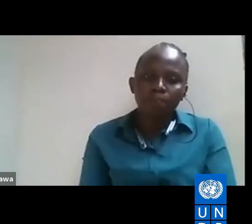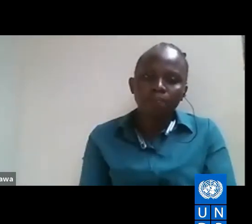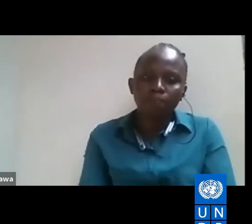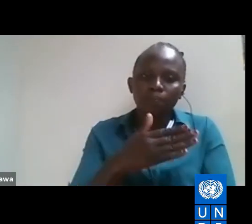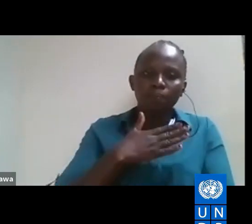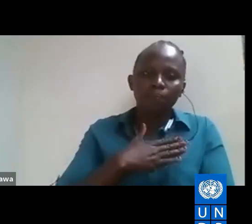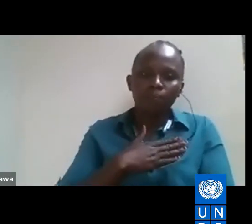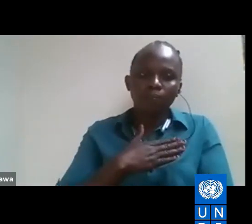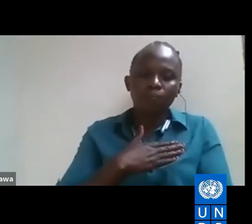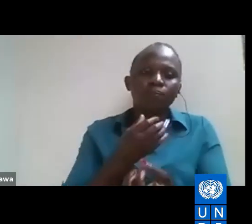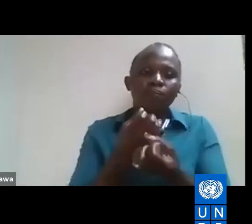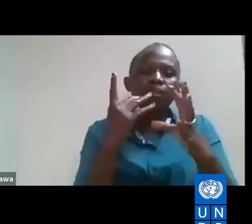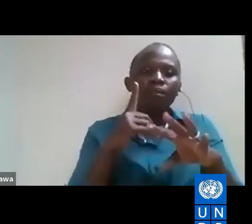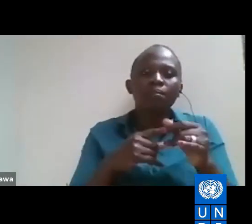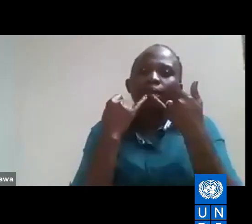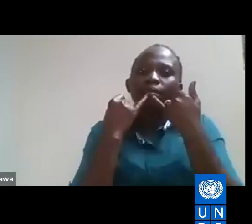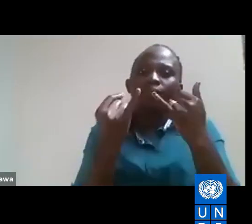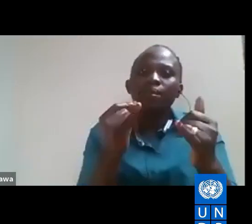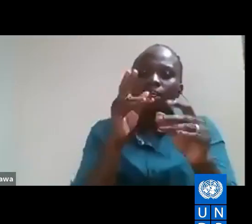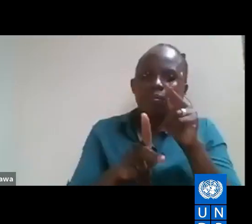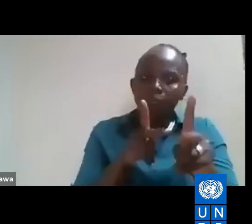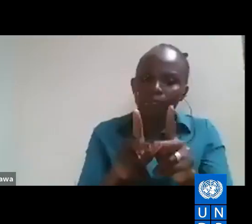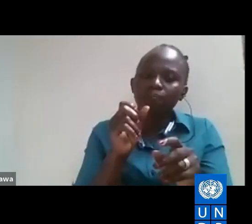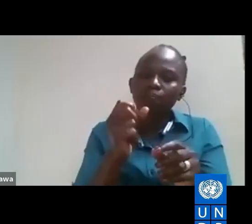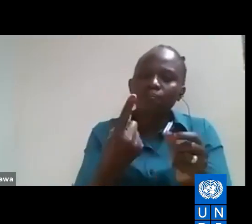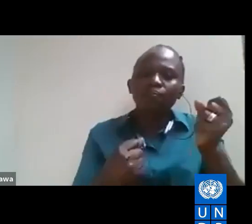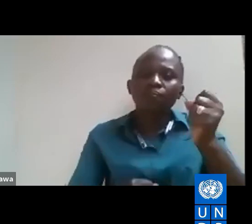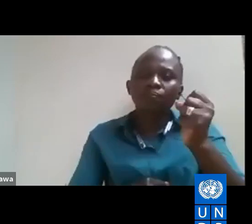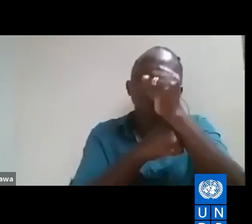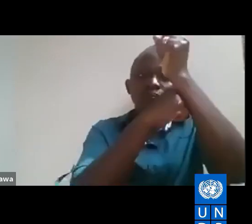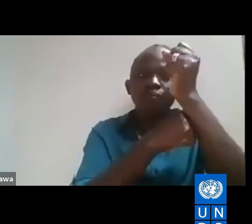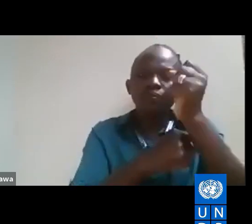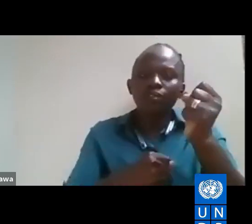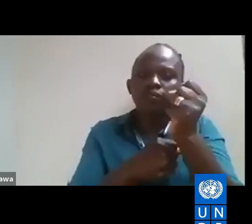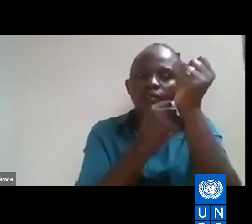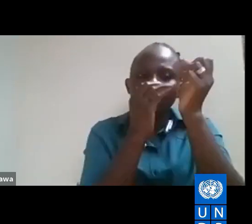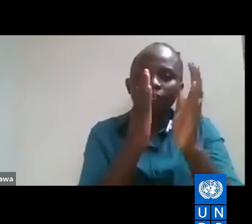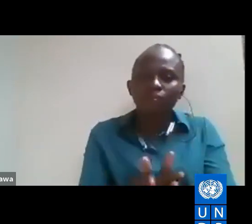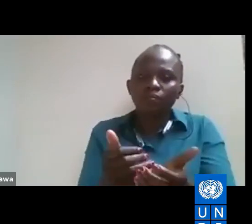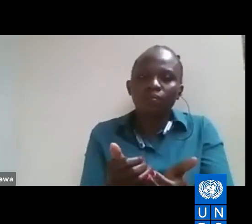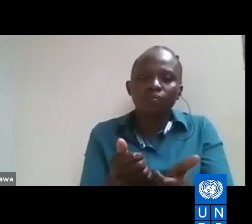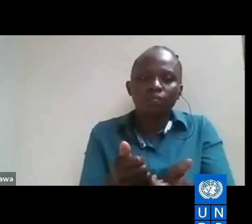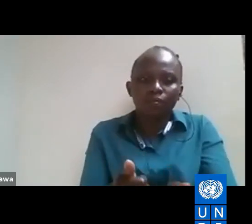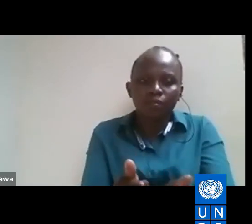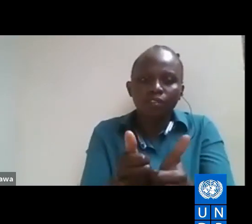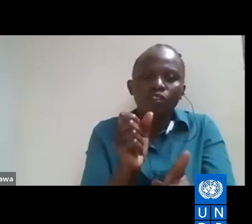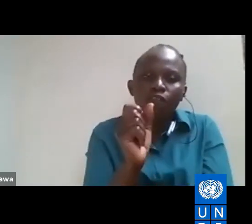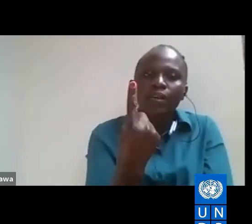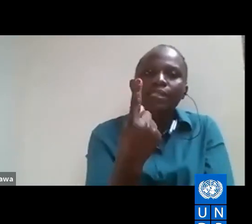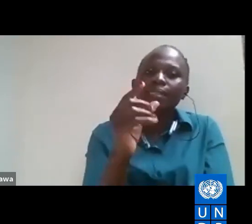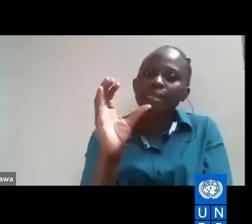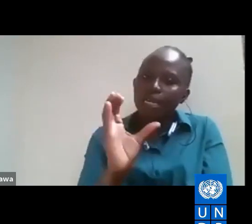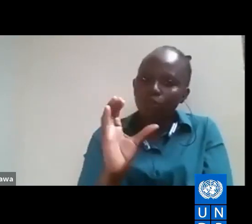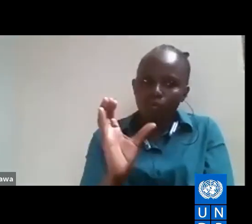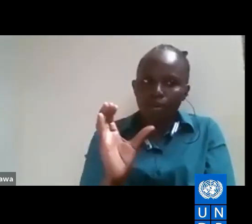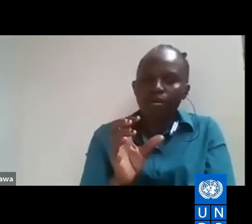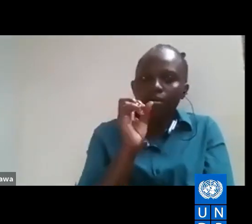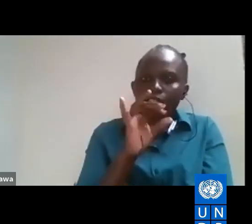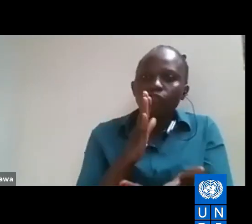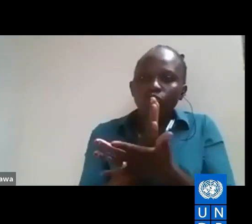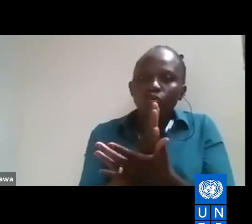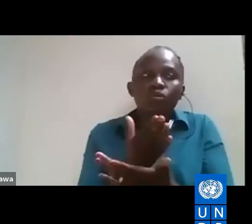that your first funder is going to be your customer. So if you really do have the right